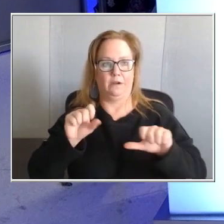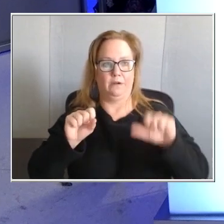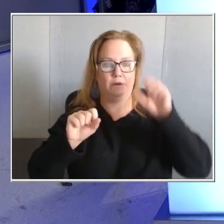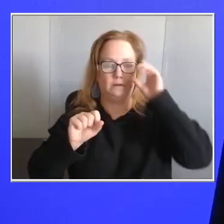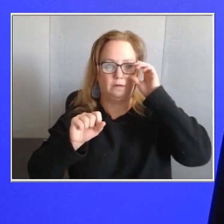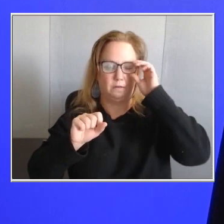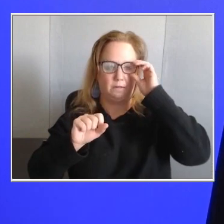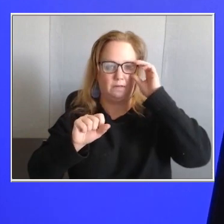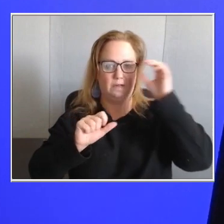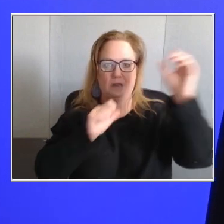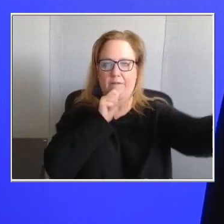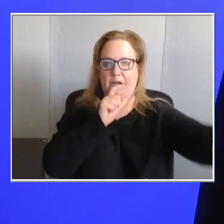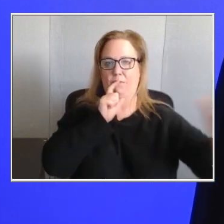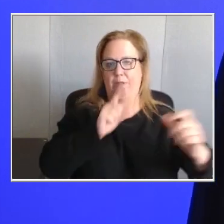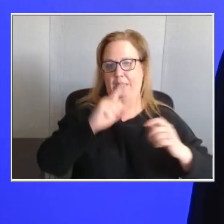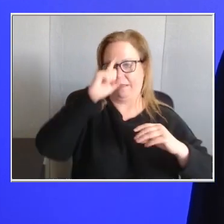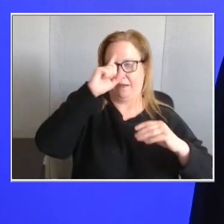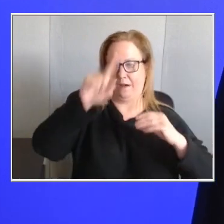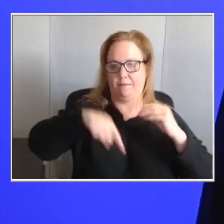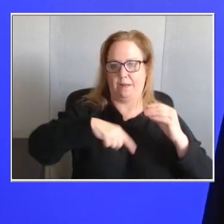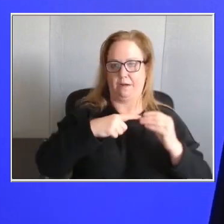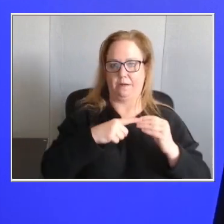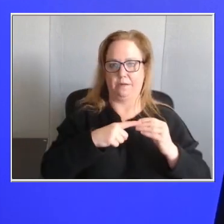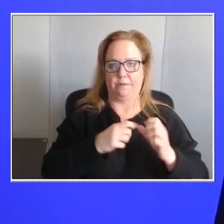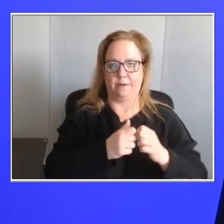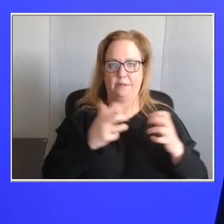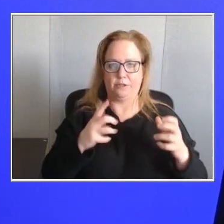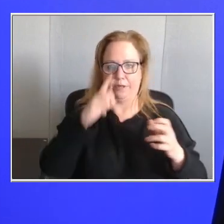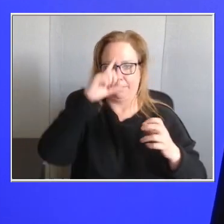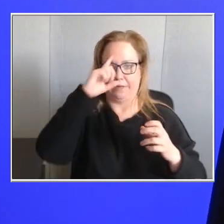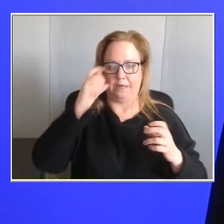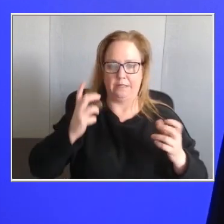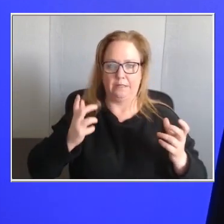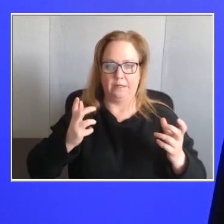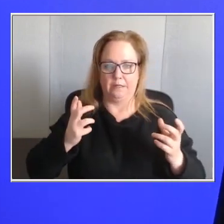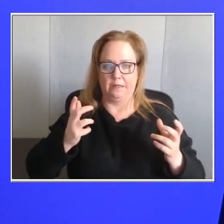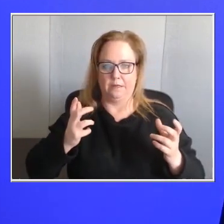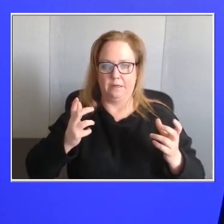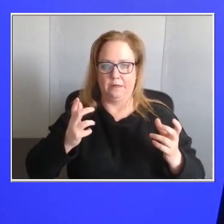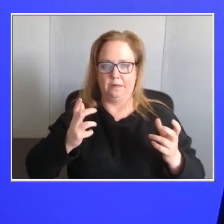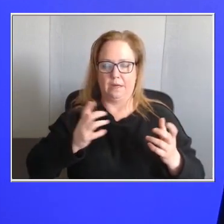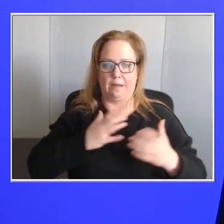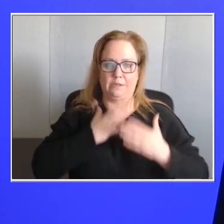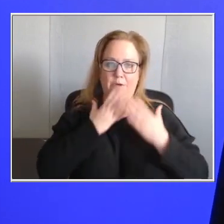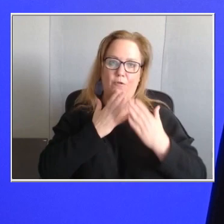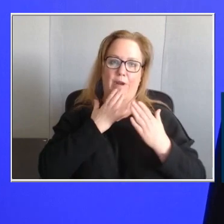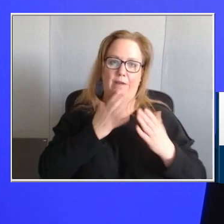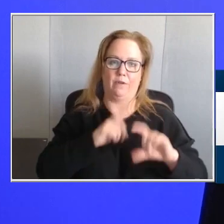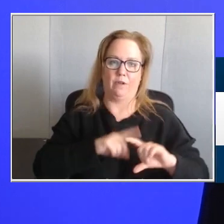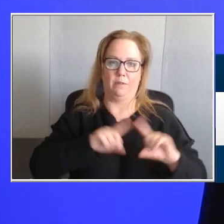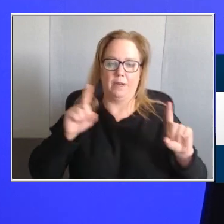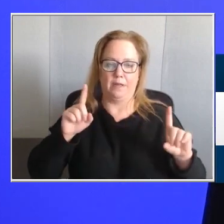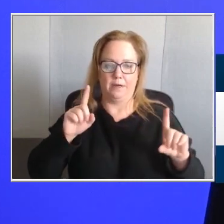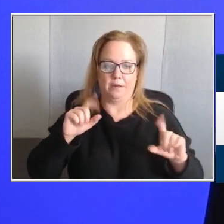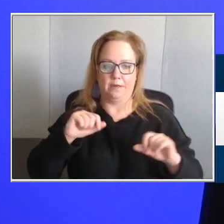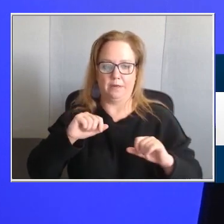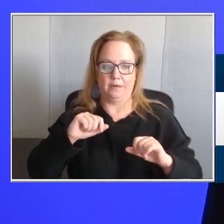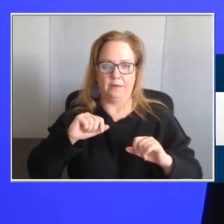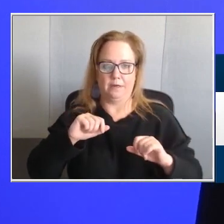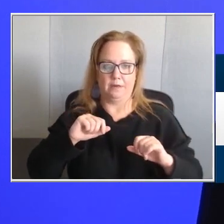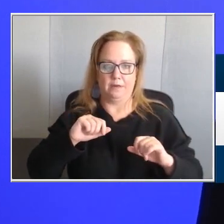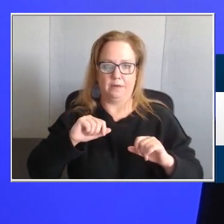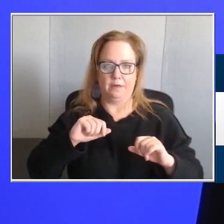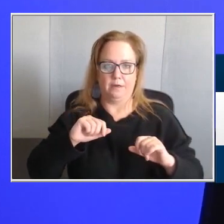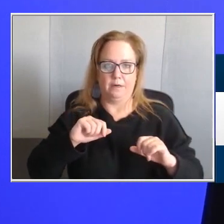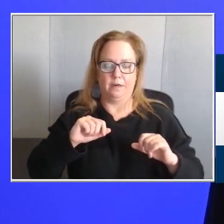really thought about it all that much because I am just so grateful. However, when